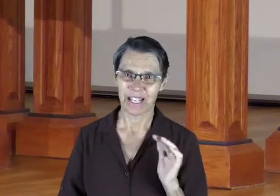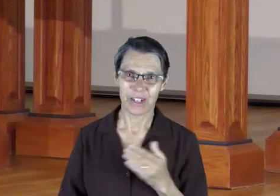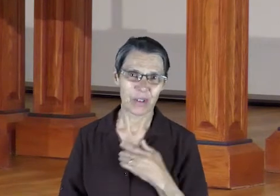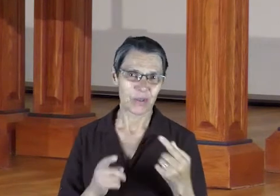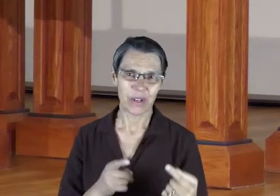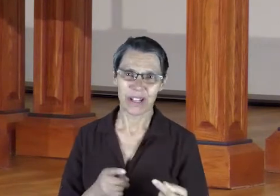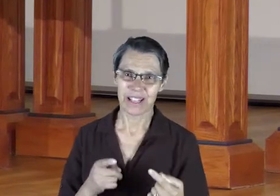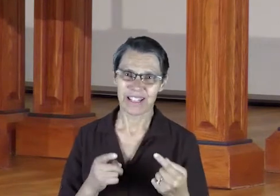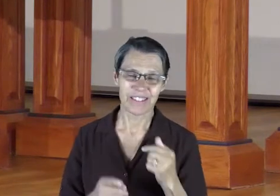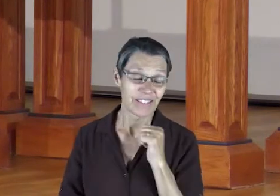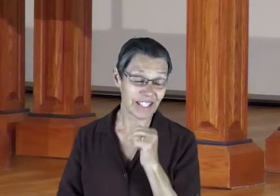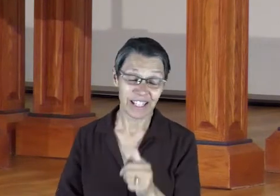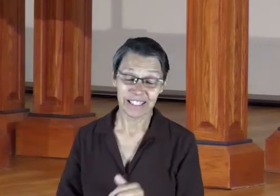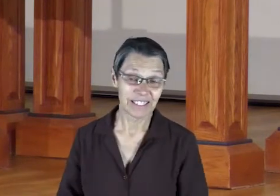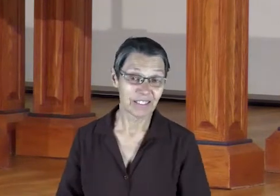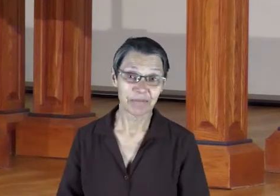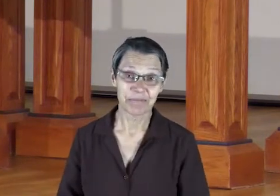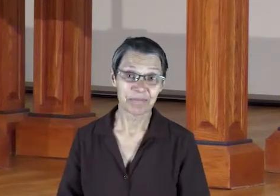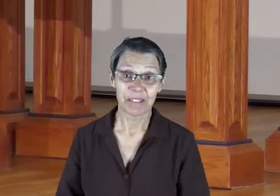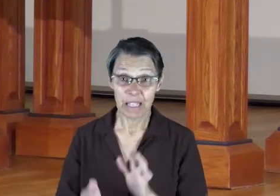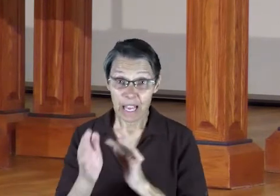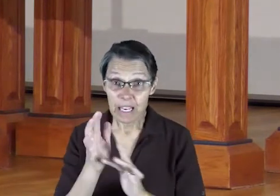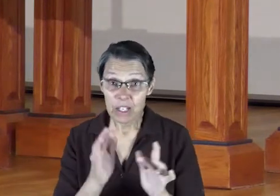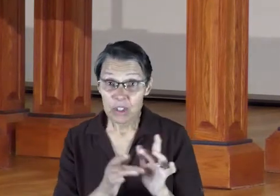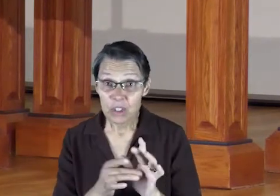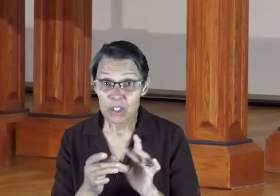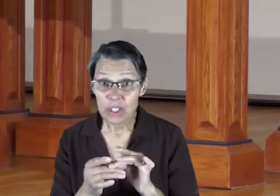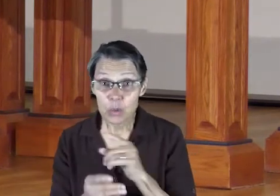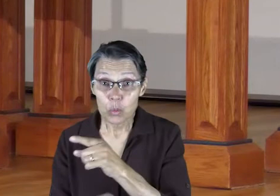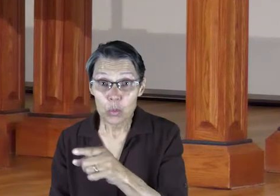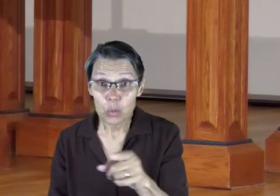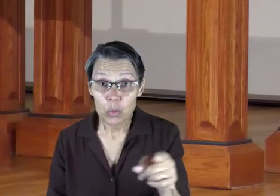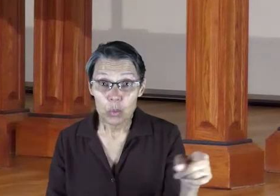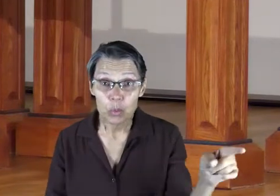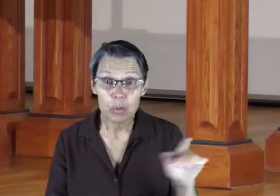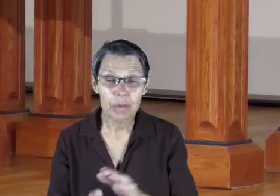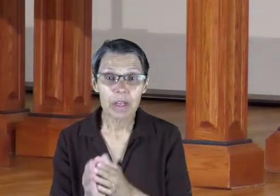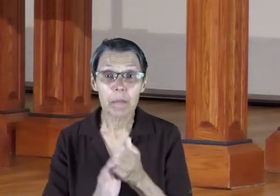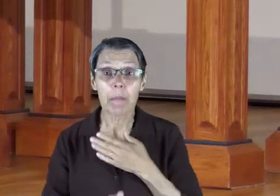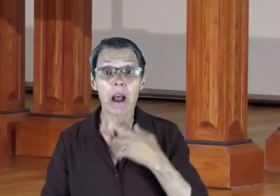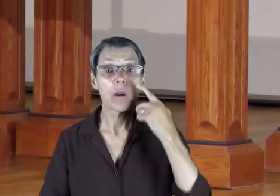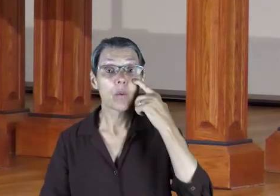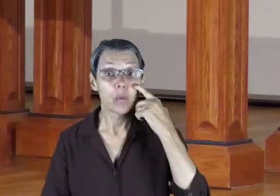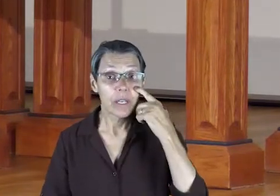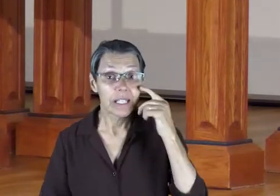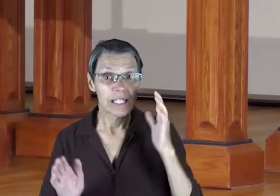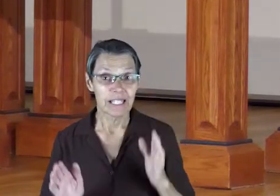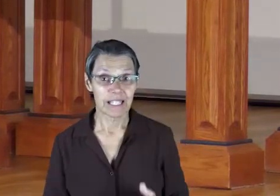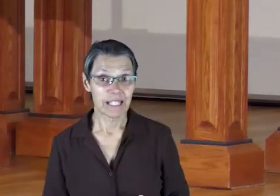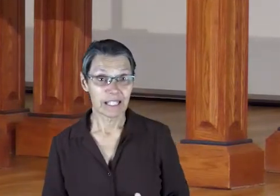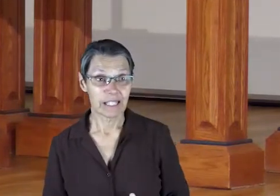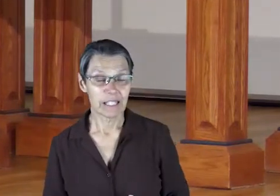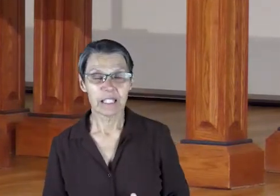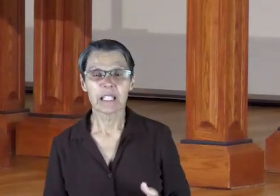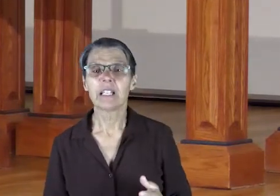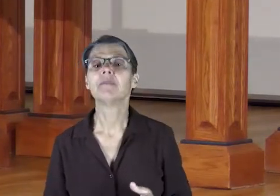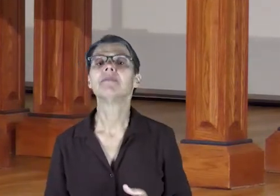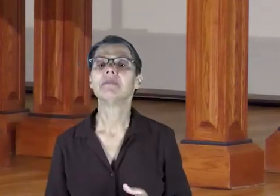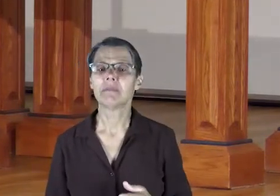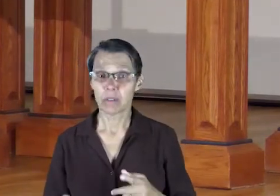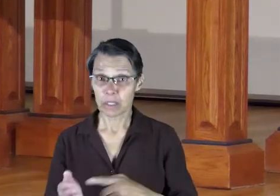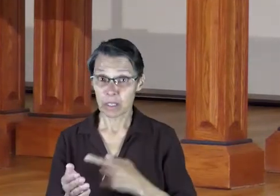struggle. And that as Jesus says, you are to be my witnesses, that sometimes what it takes to be a witness